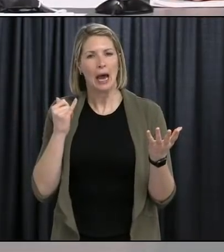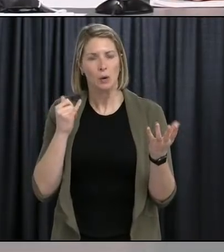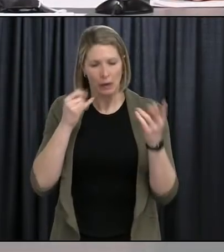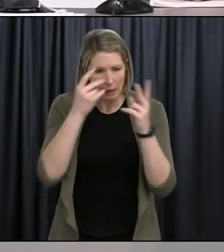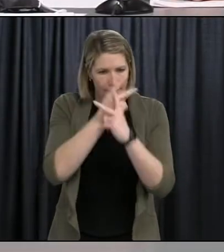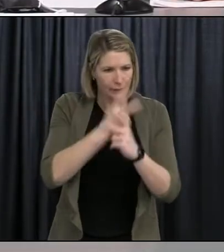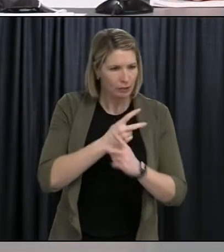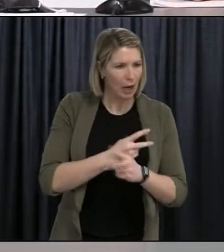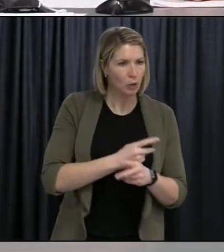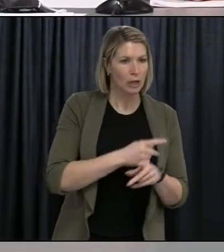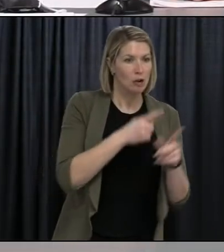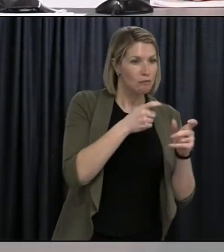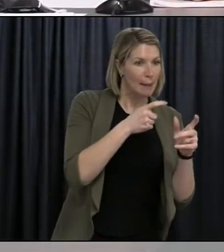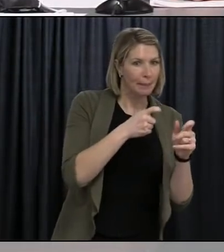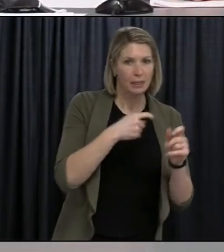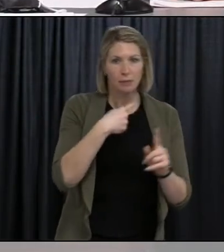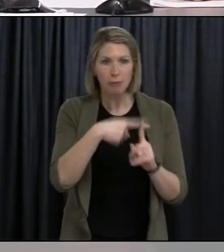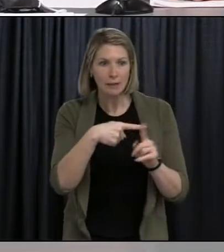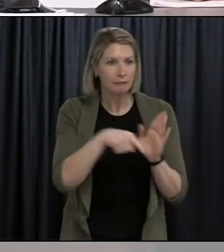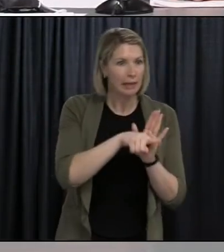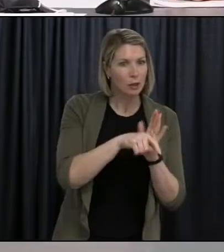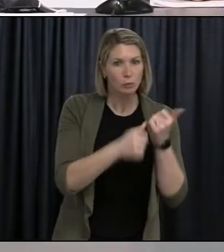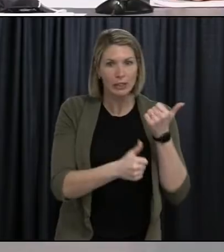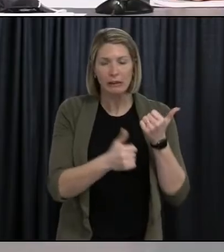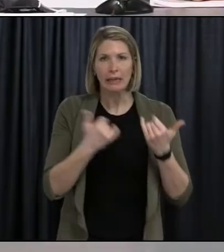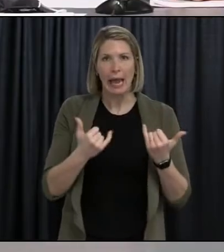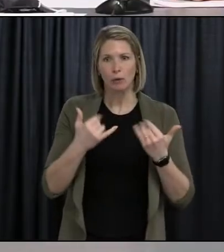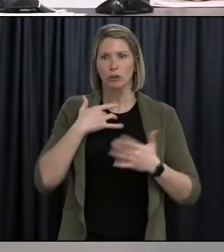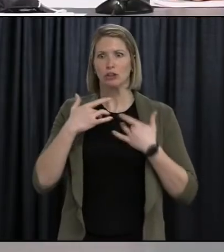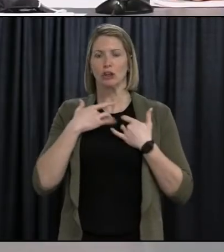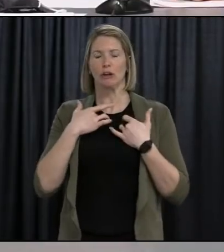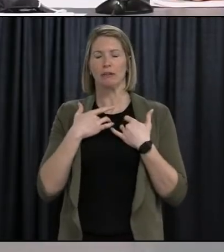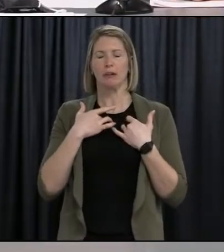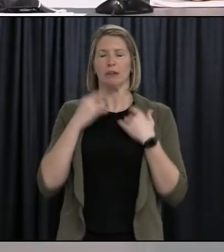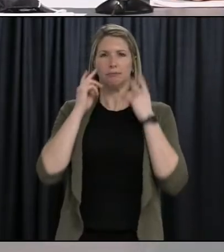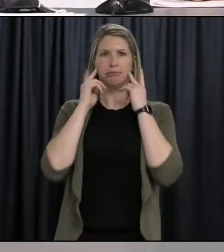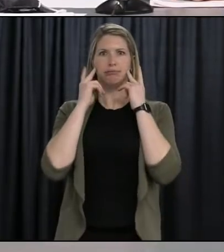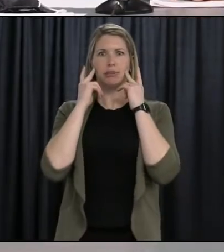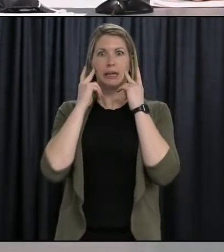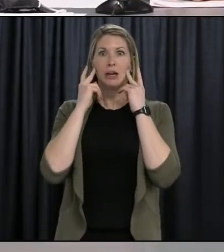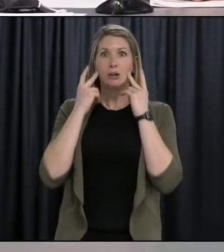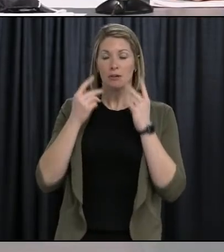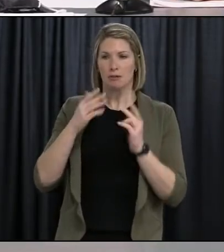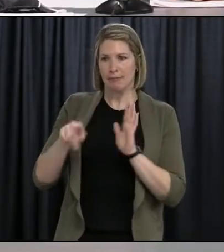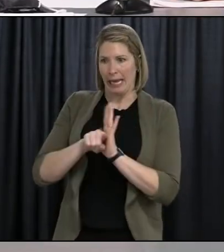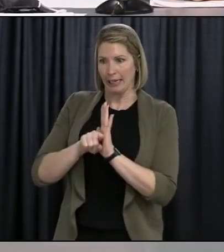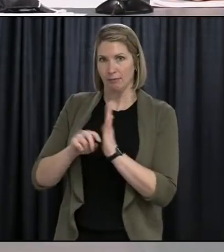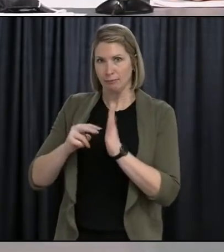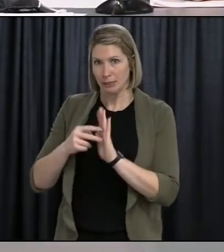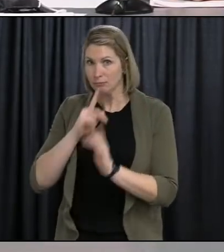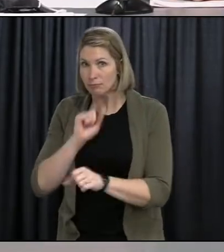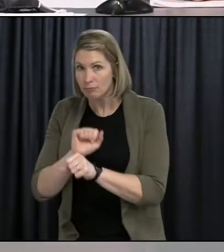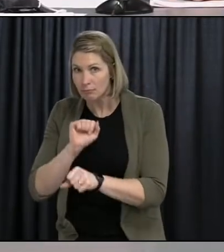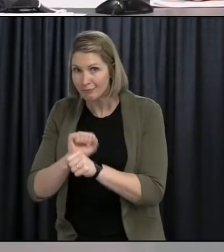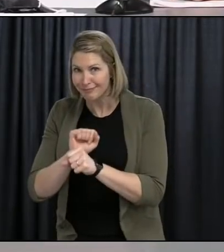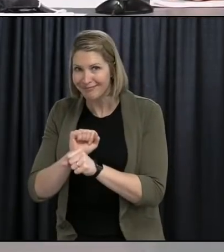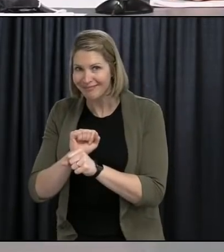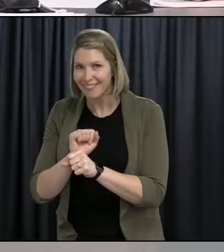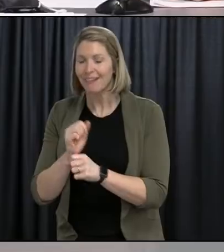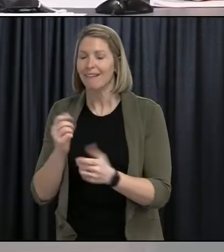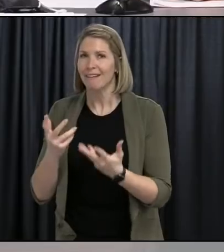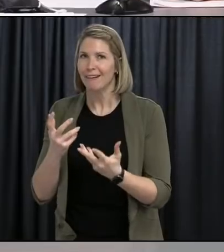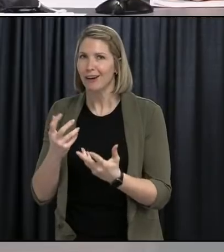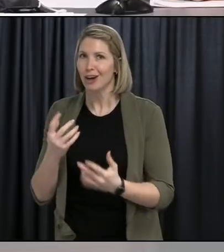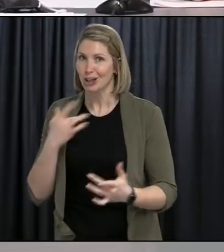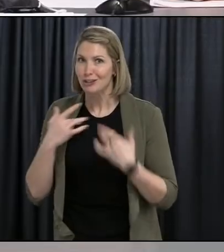think is actually an issue, but sometimes people's mental health can spin that. I'm wondering if you could give us all an idea of